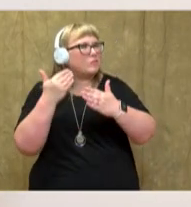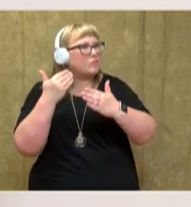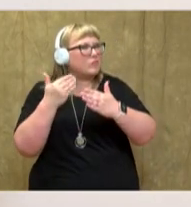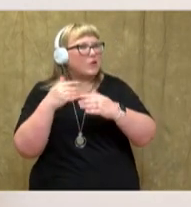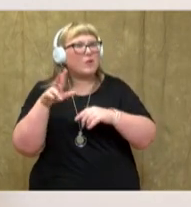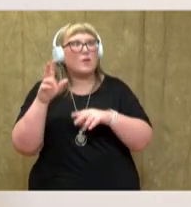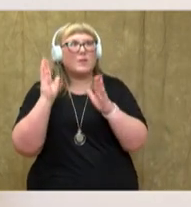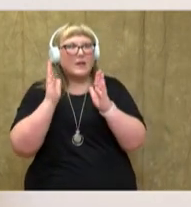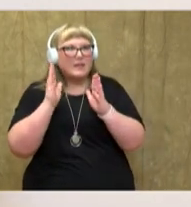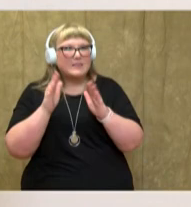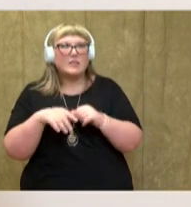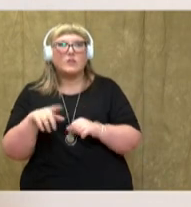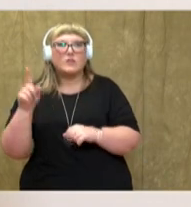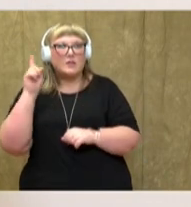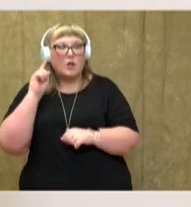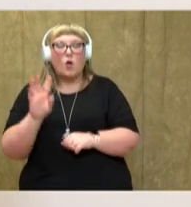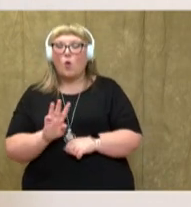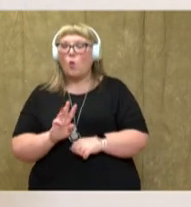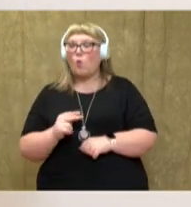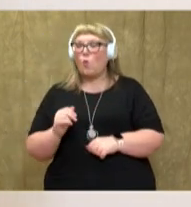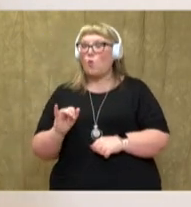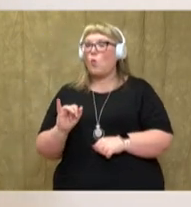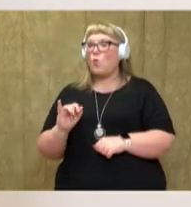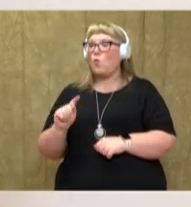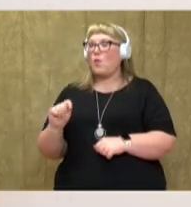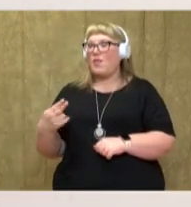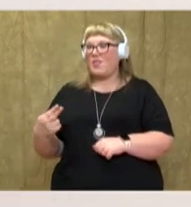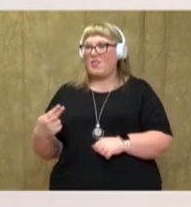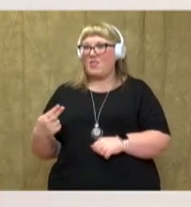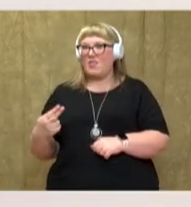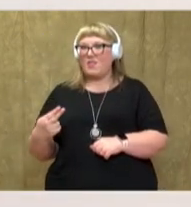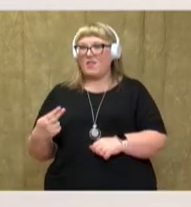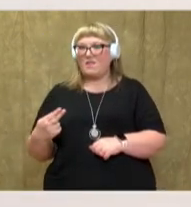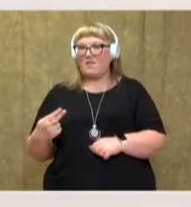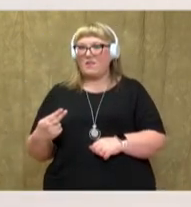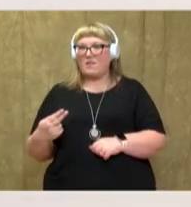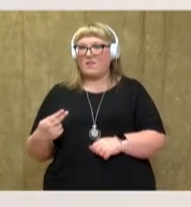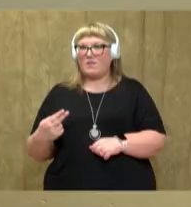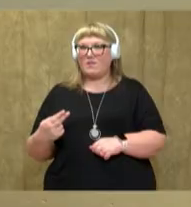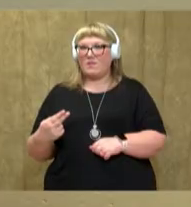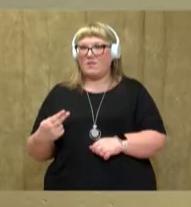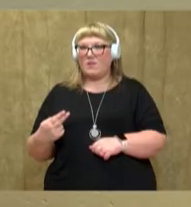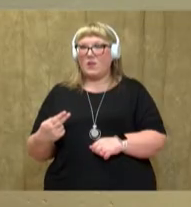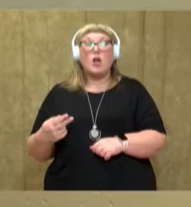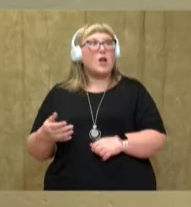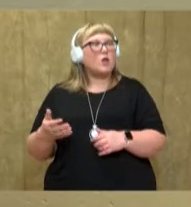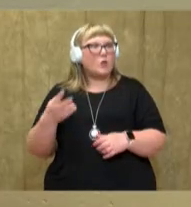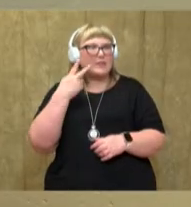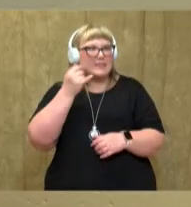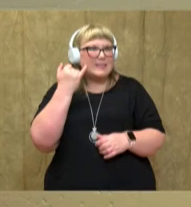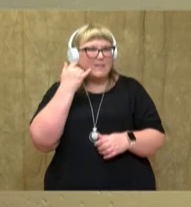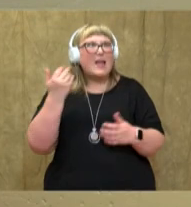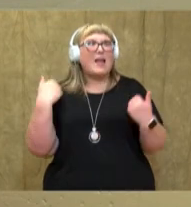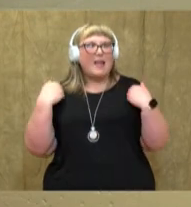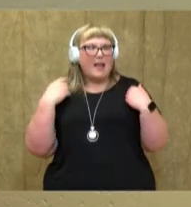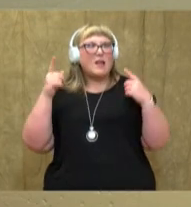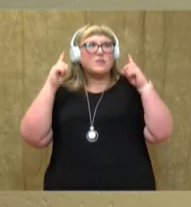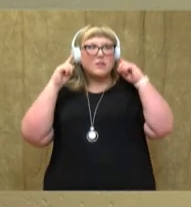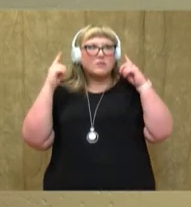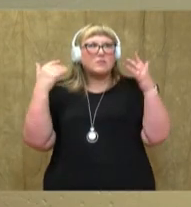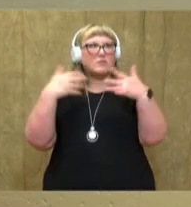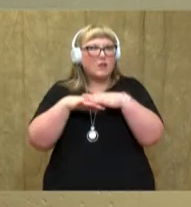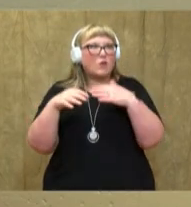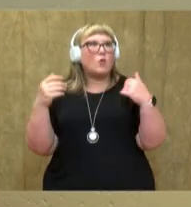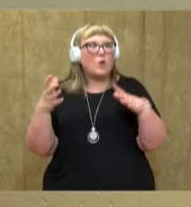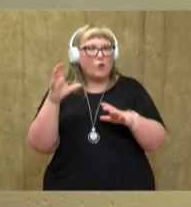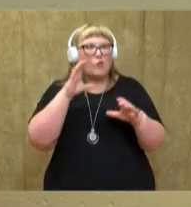sounds. With has a digraph, but it may not have the digraph that we're looking for today. Say the